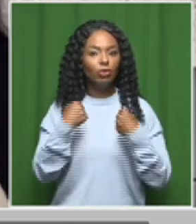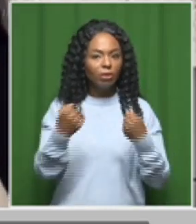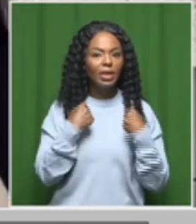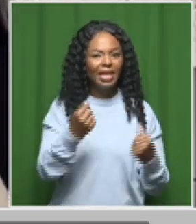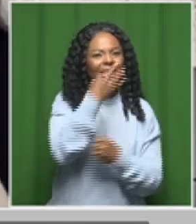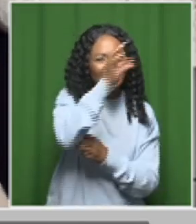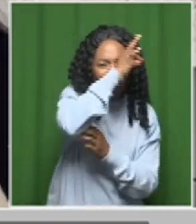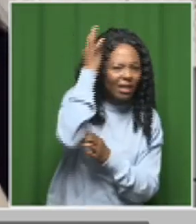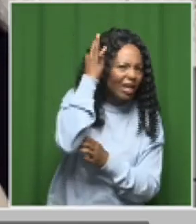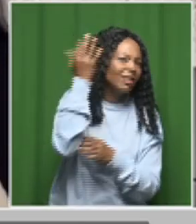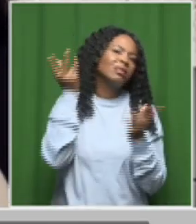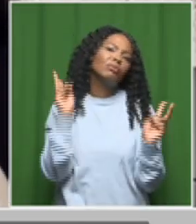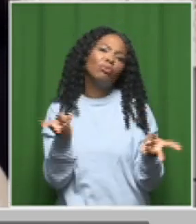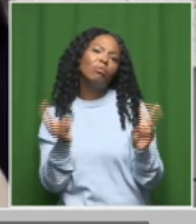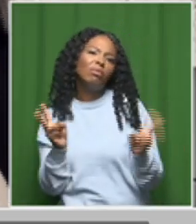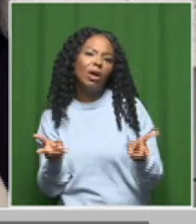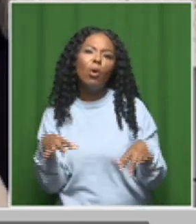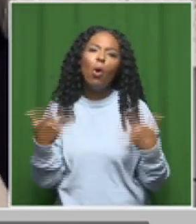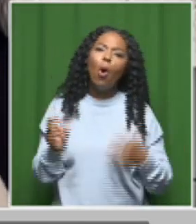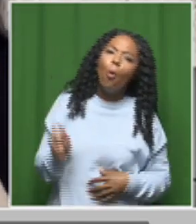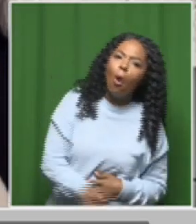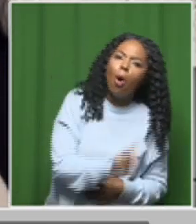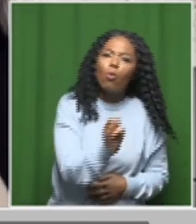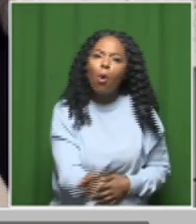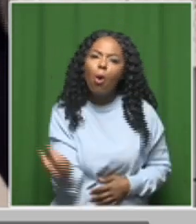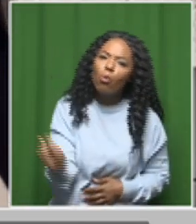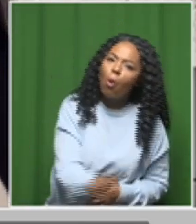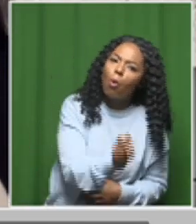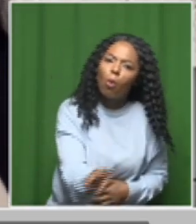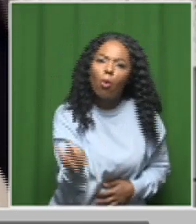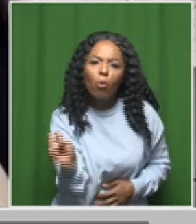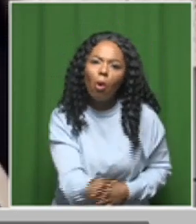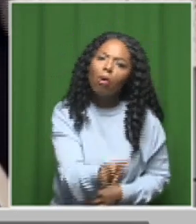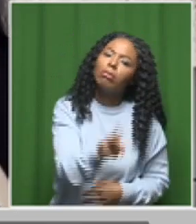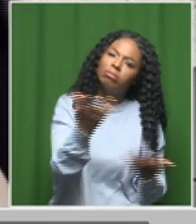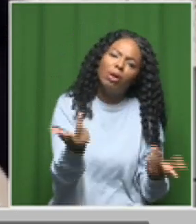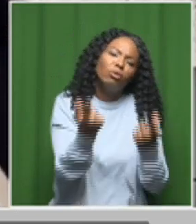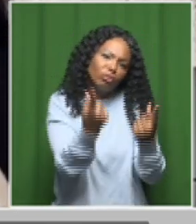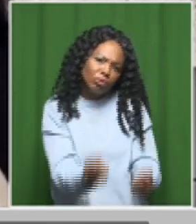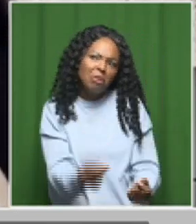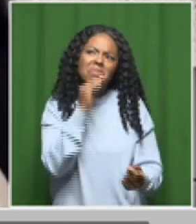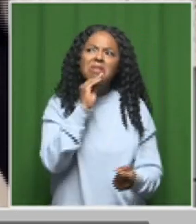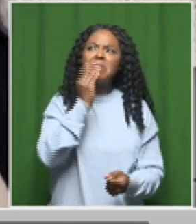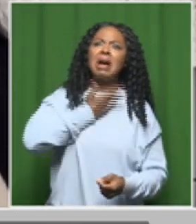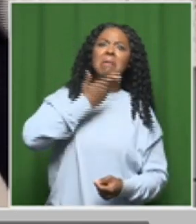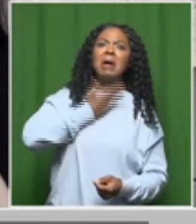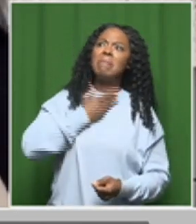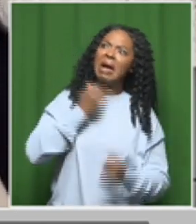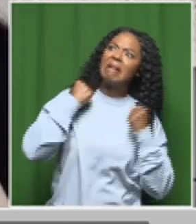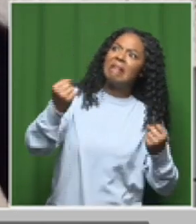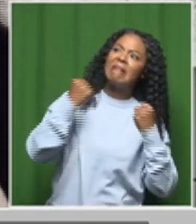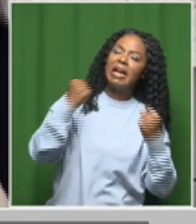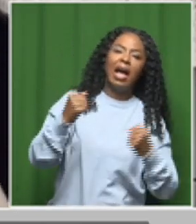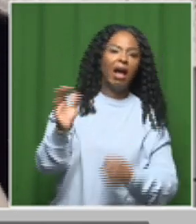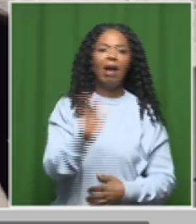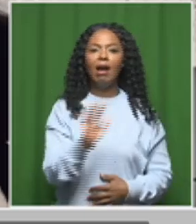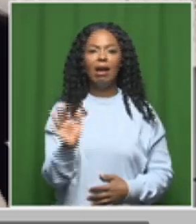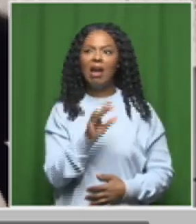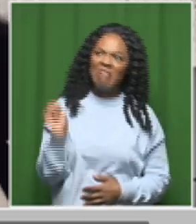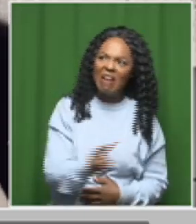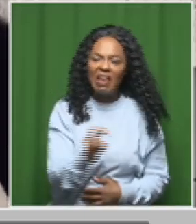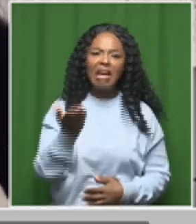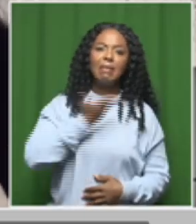a week, a little walk. That's all really that you need to do. It doesn't need to be anything hectic. You don't even need